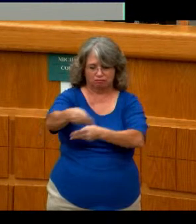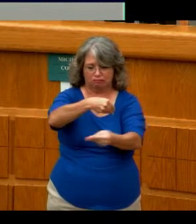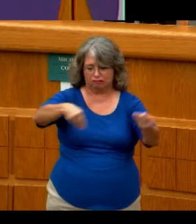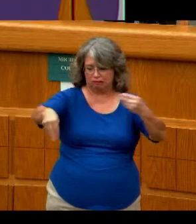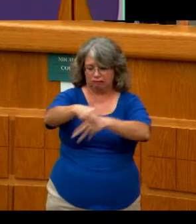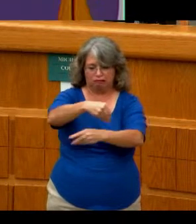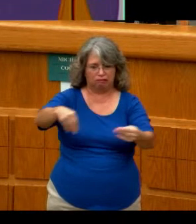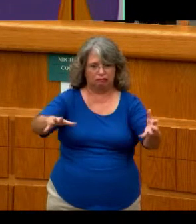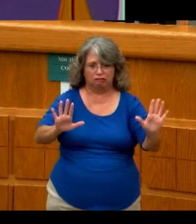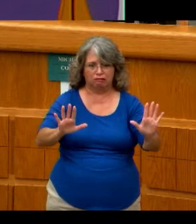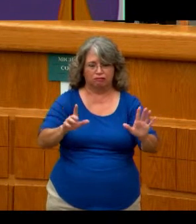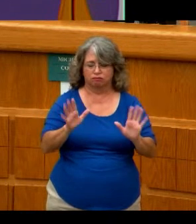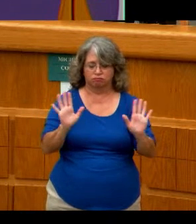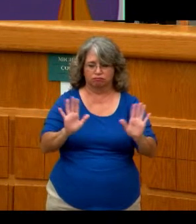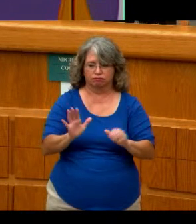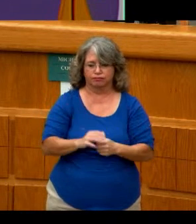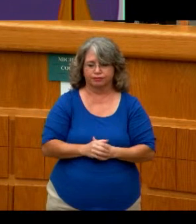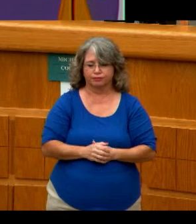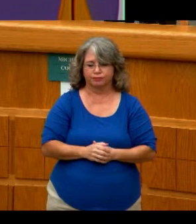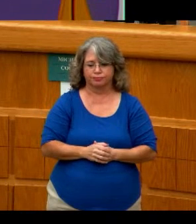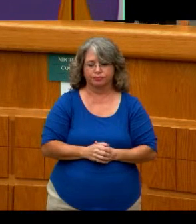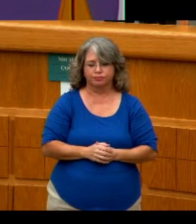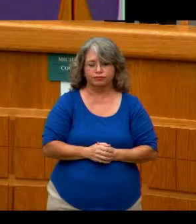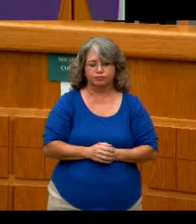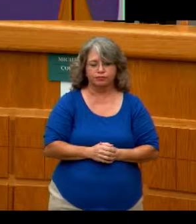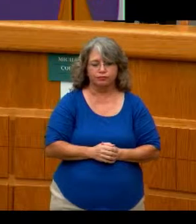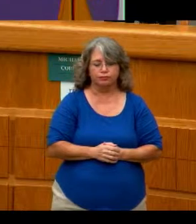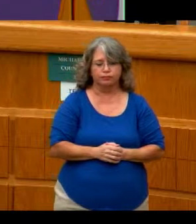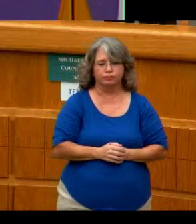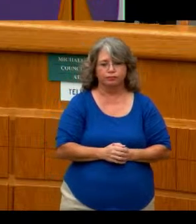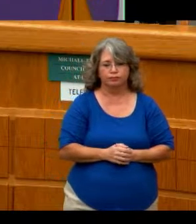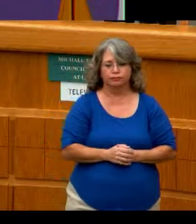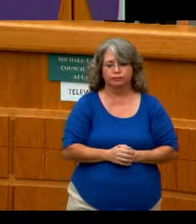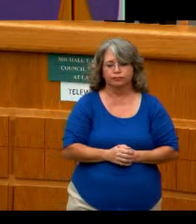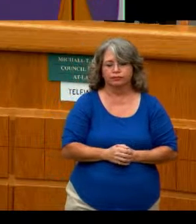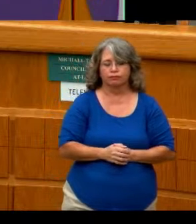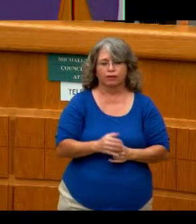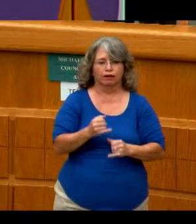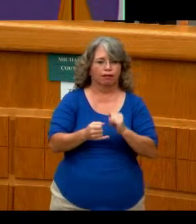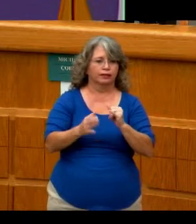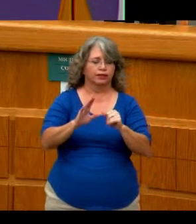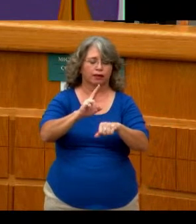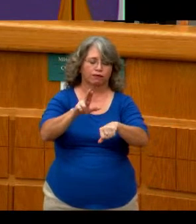year because you don't want multiple hands in the same plates. Try to keep those separate.